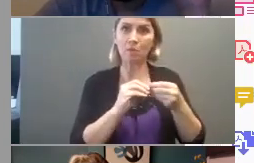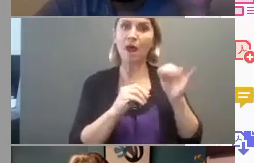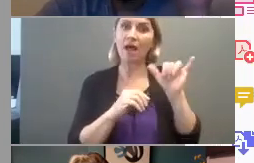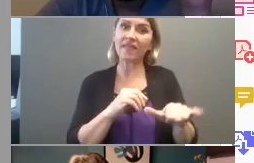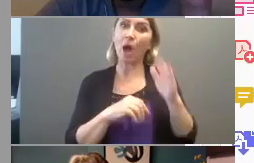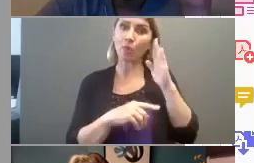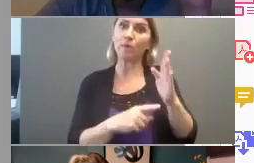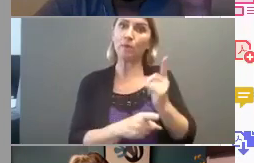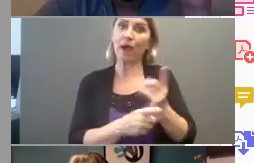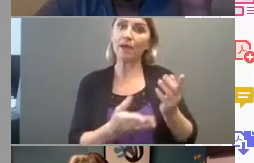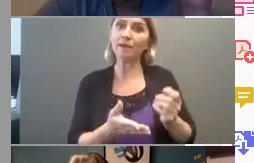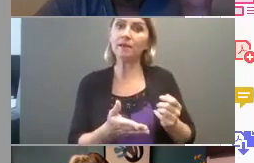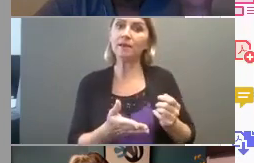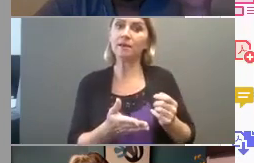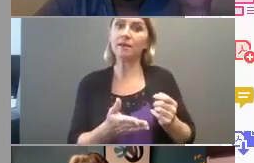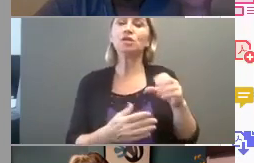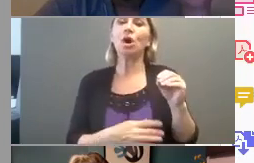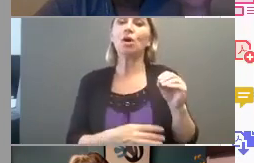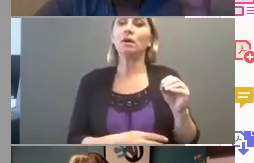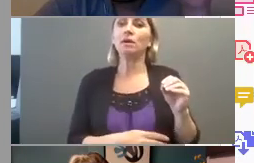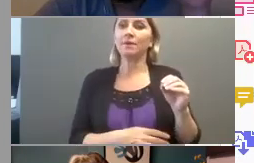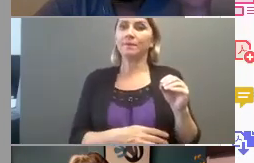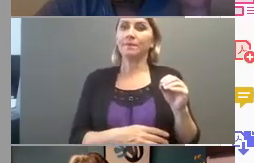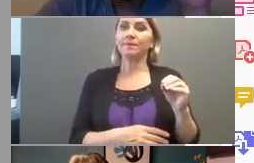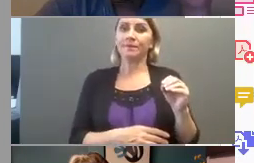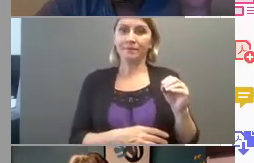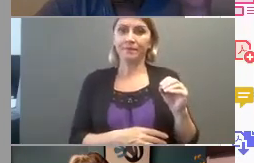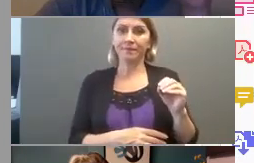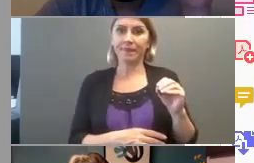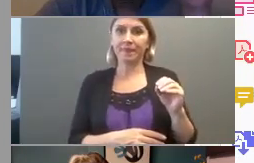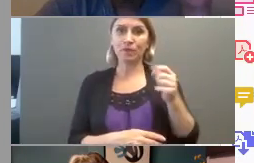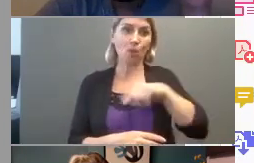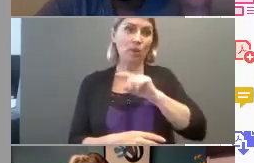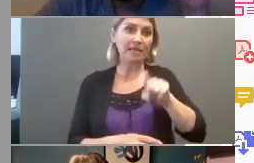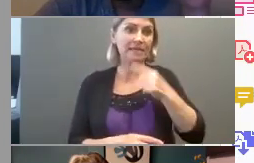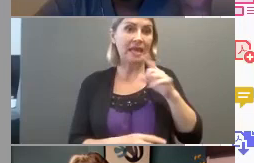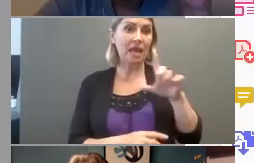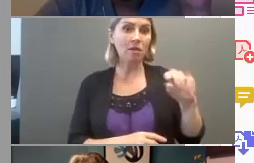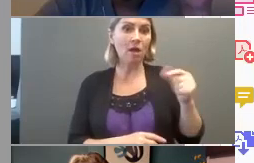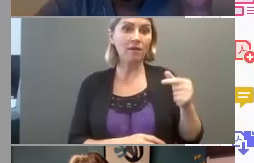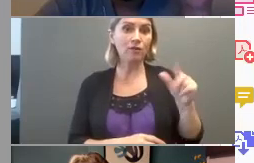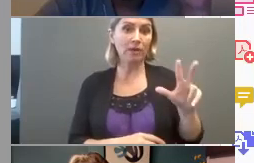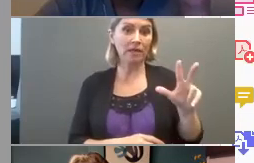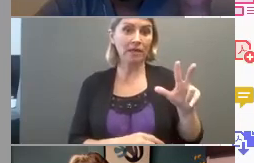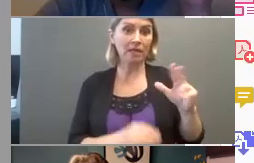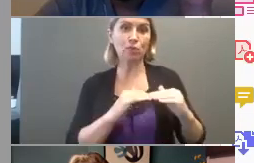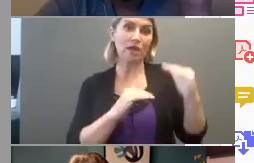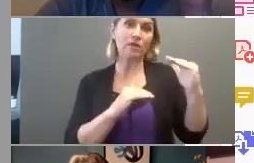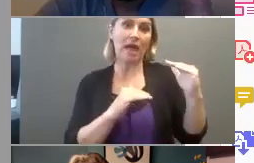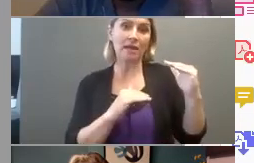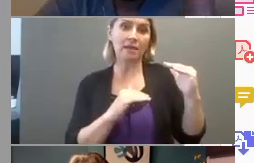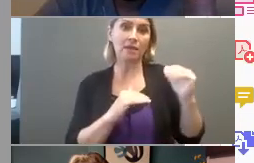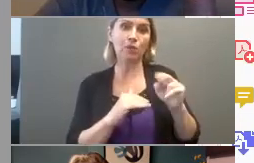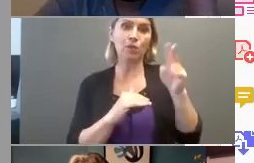be greater than 0. So in that case, we need to say that log 3 is greater than 2 by